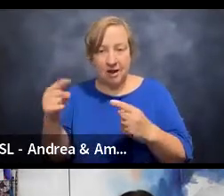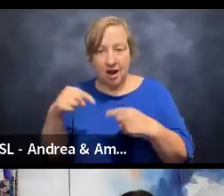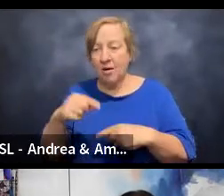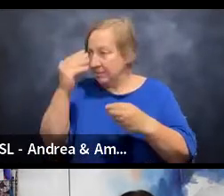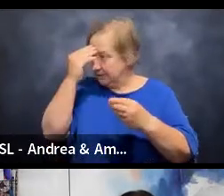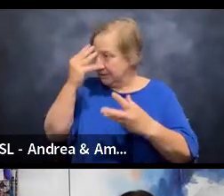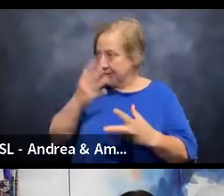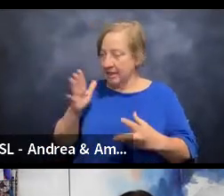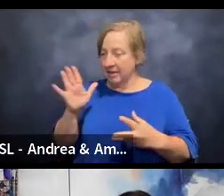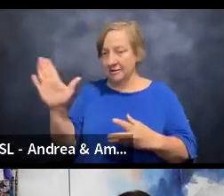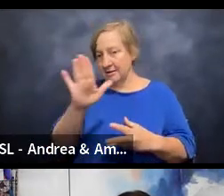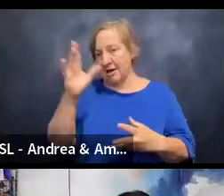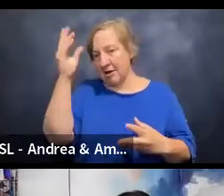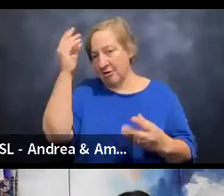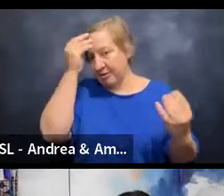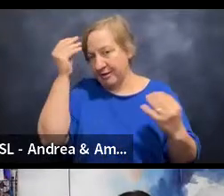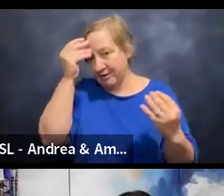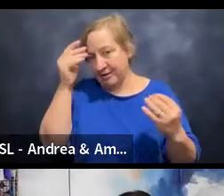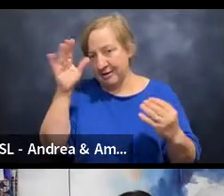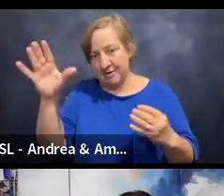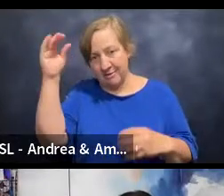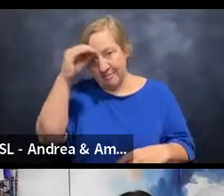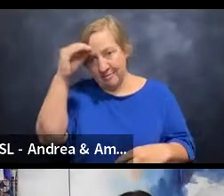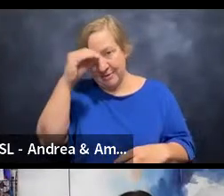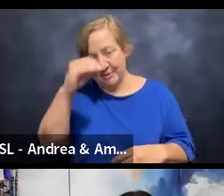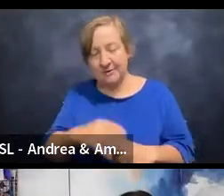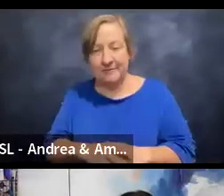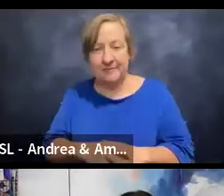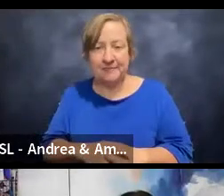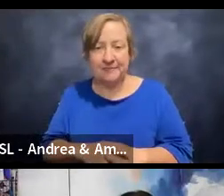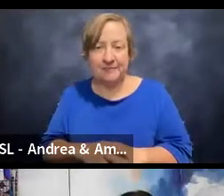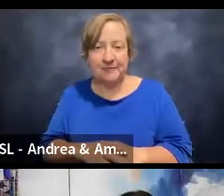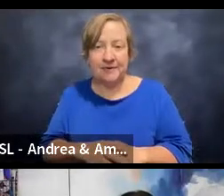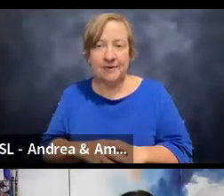they think. So to me, this is